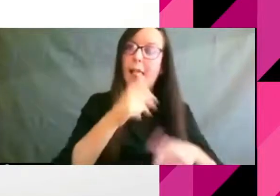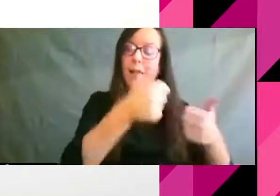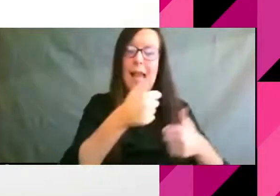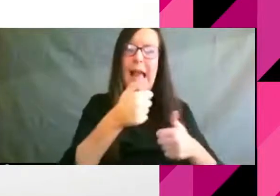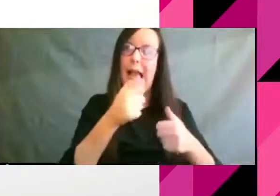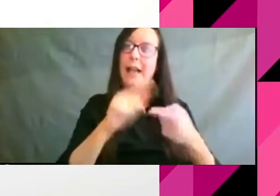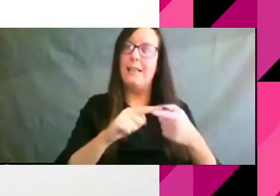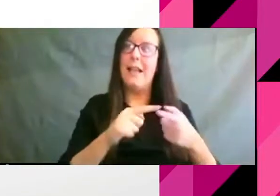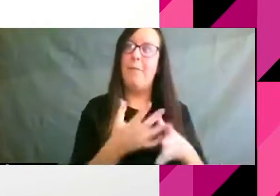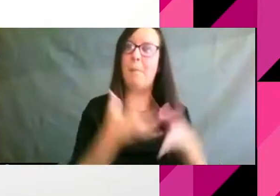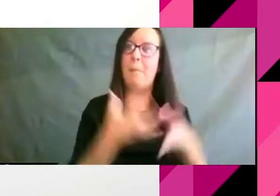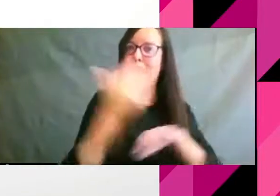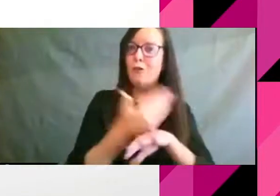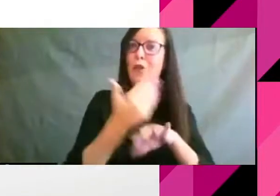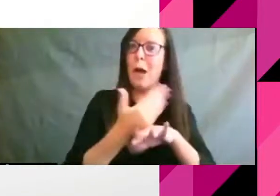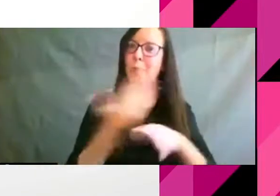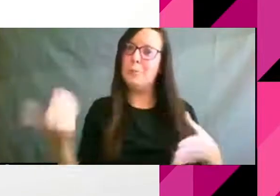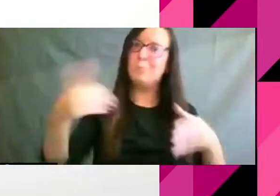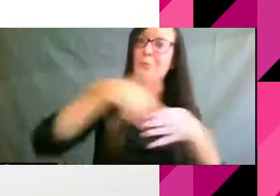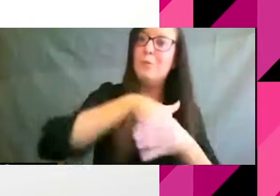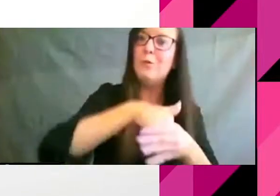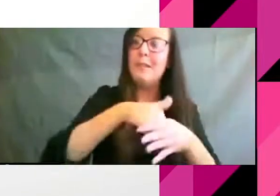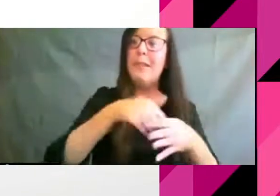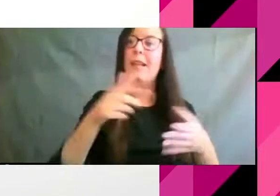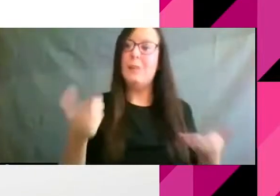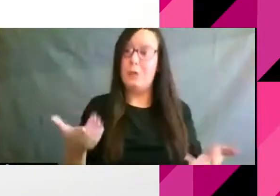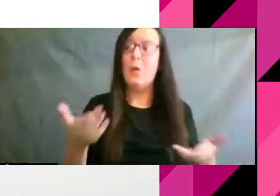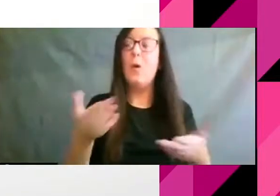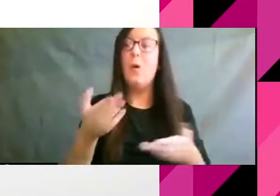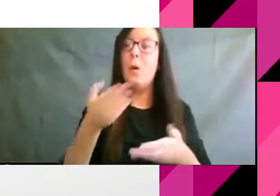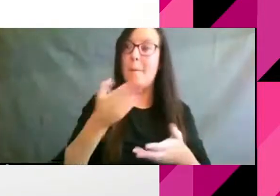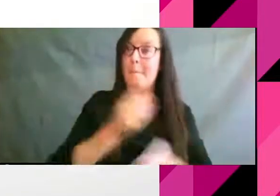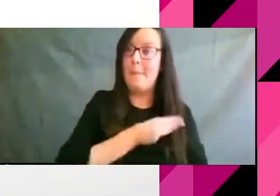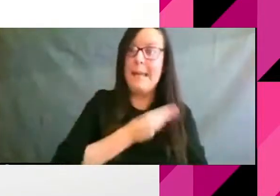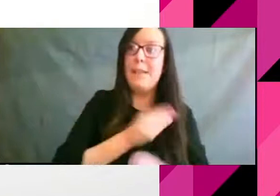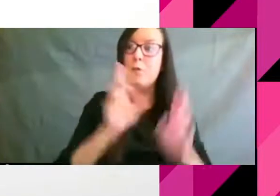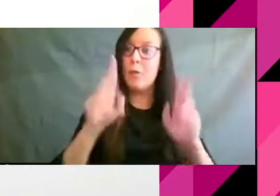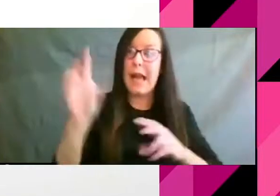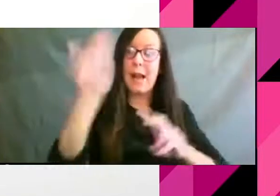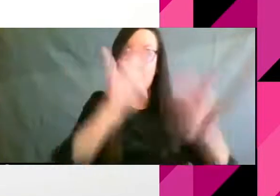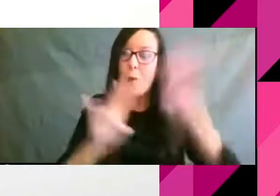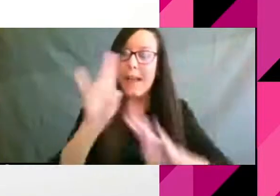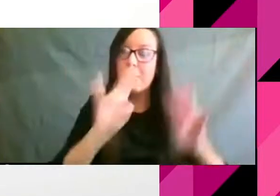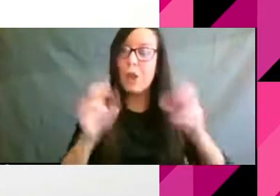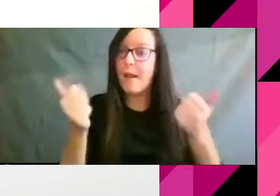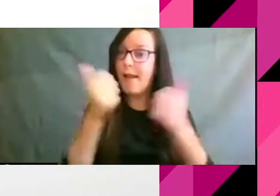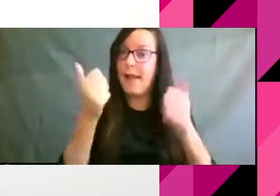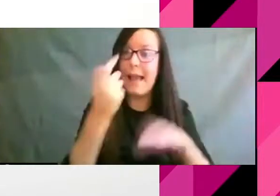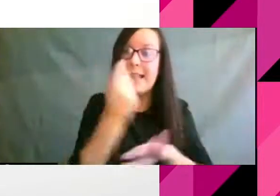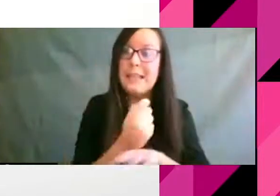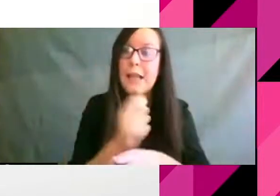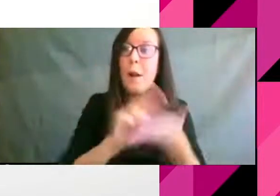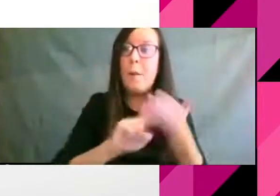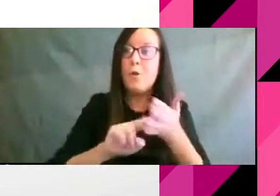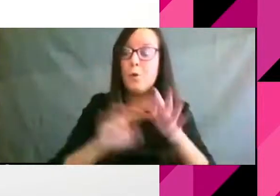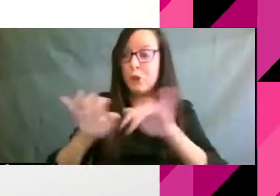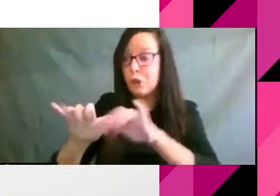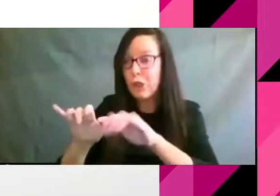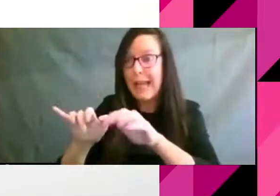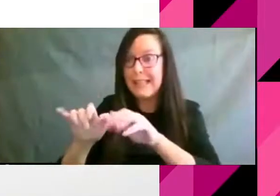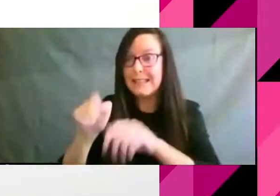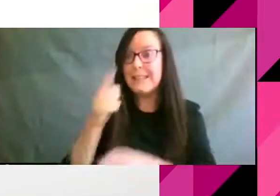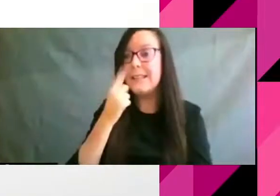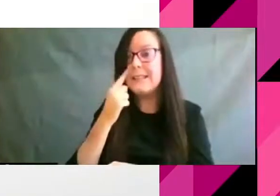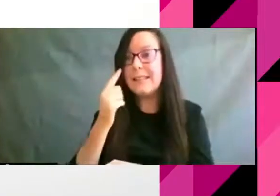fill. Finally, please be advised that you can submit questions at any time by using the Q&A function on the right-hand side of your